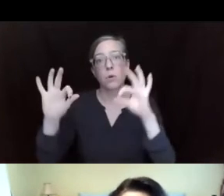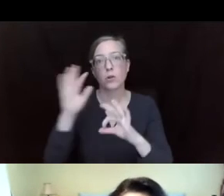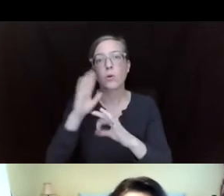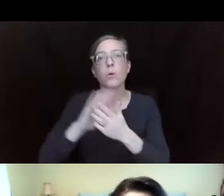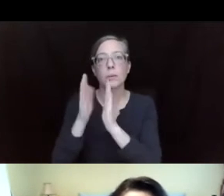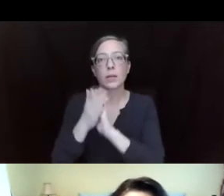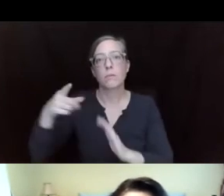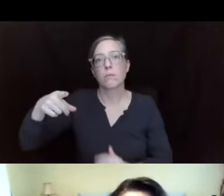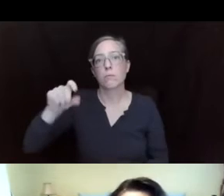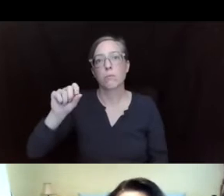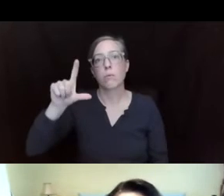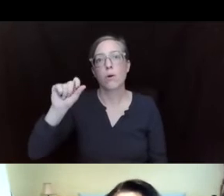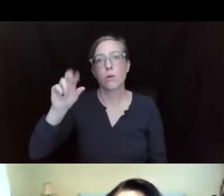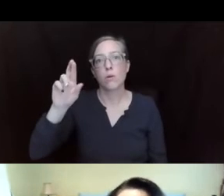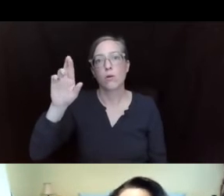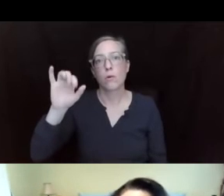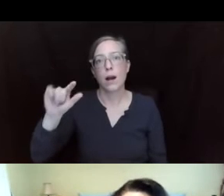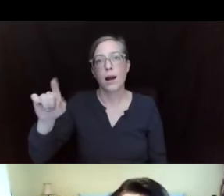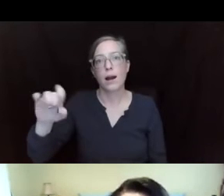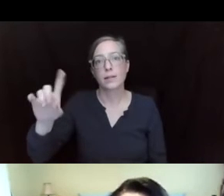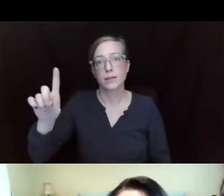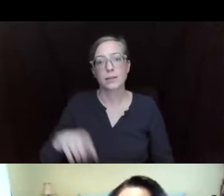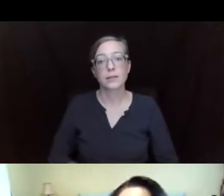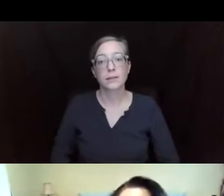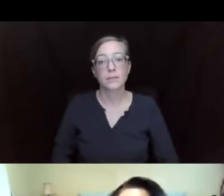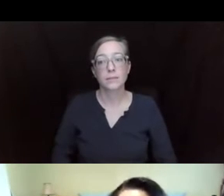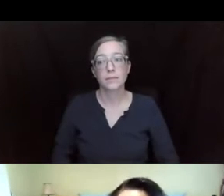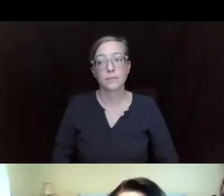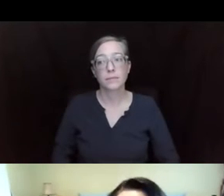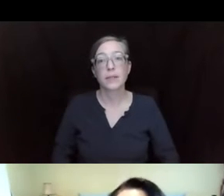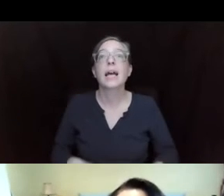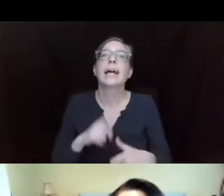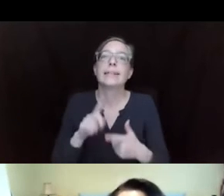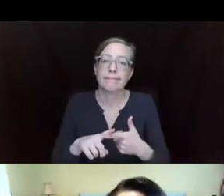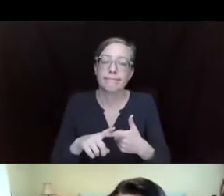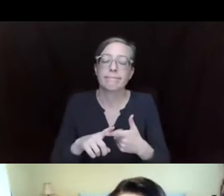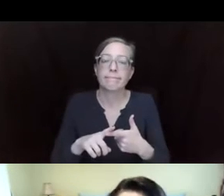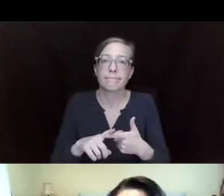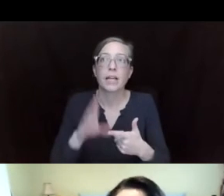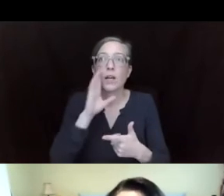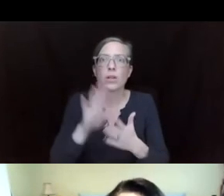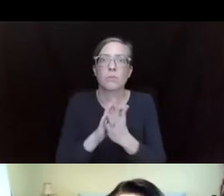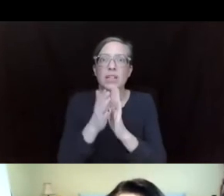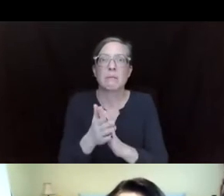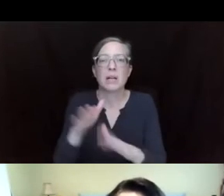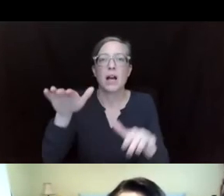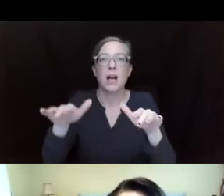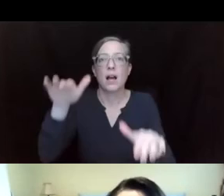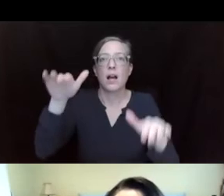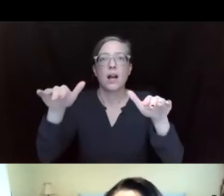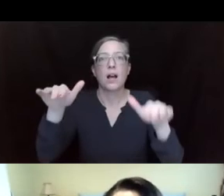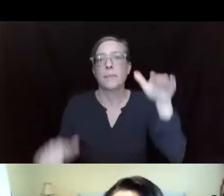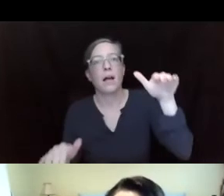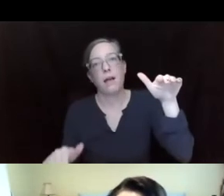the charges in the particle are unbalanced. Why? Because the electric field is not uniform. And that actually